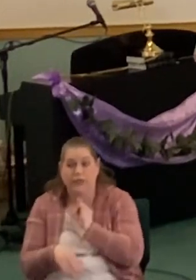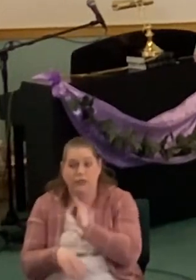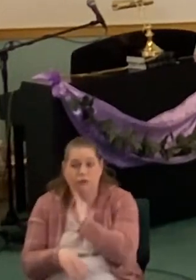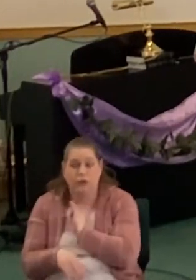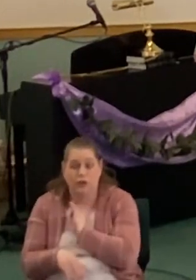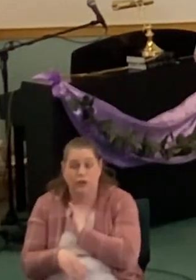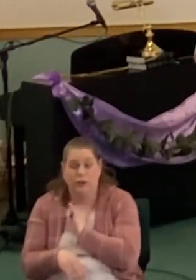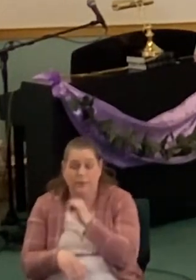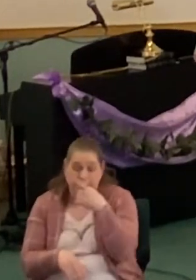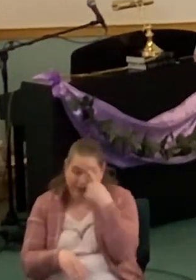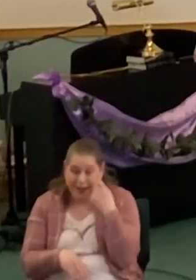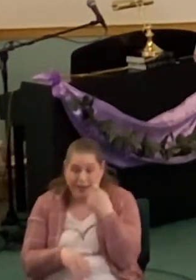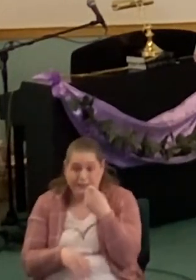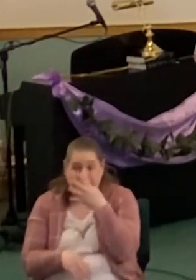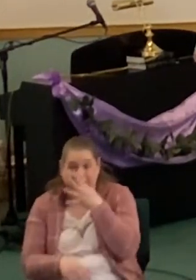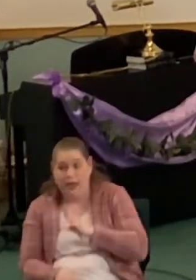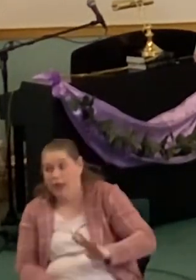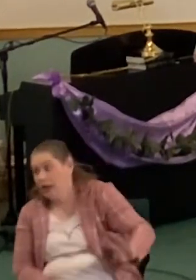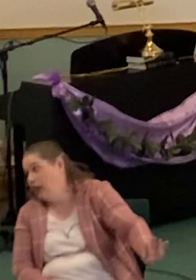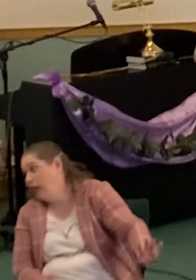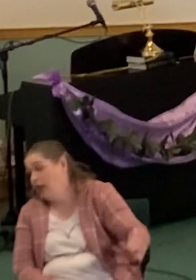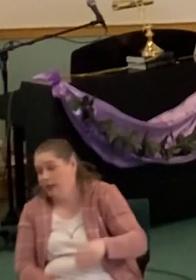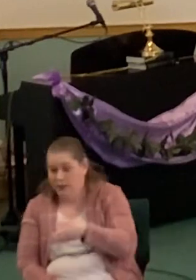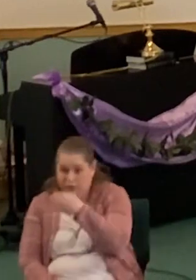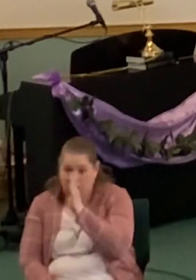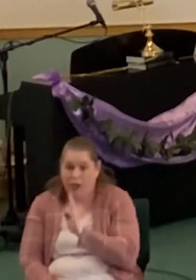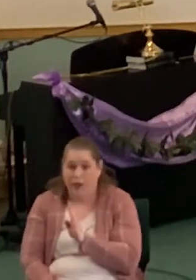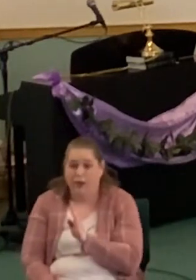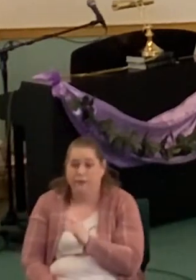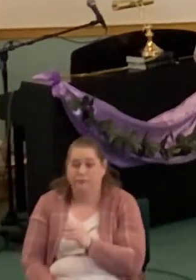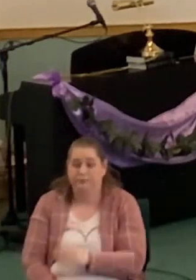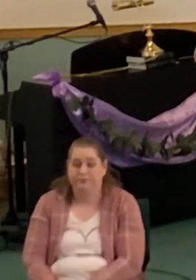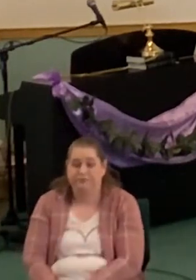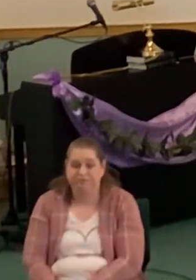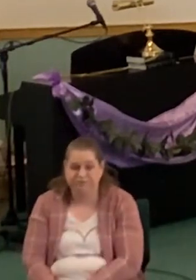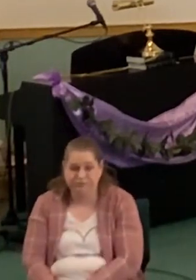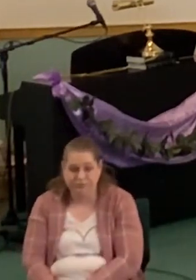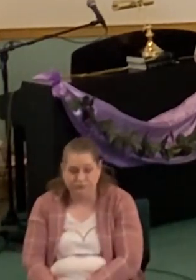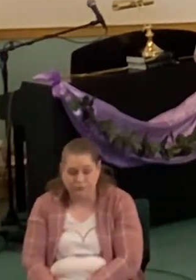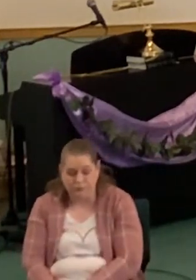abandoned God, starting with King Rehoboam in 930 BC.